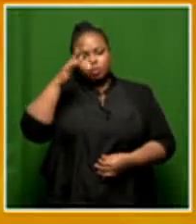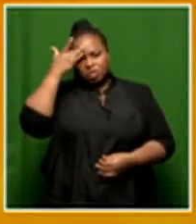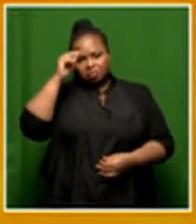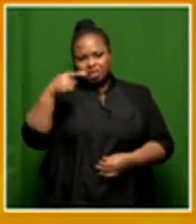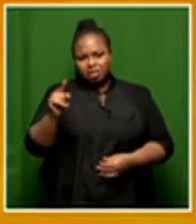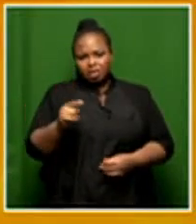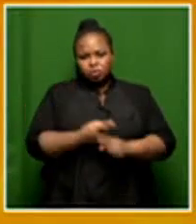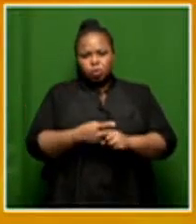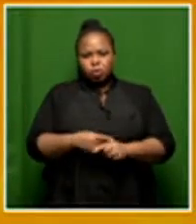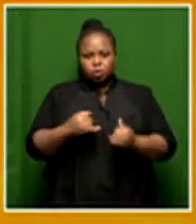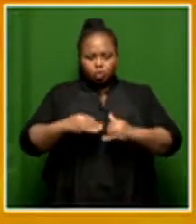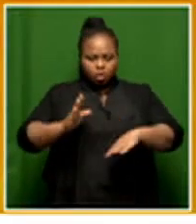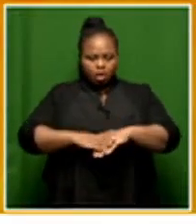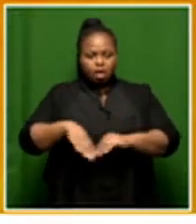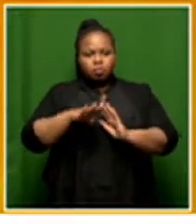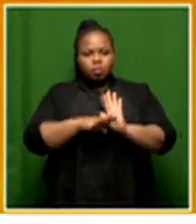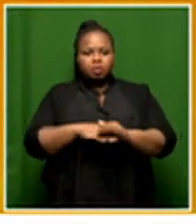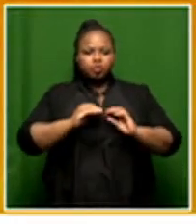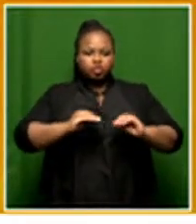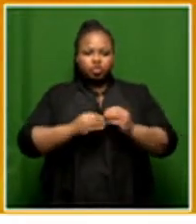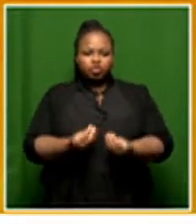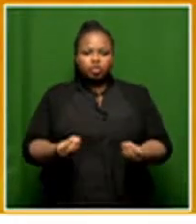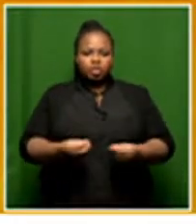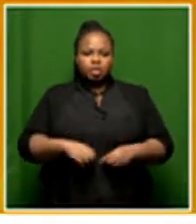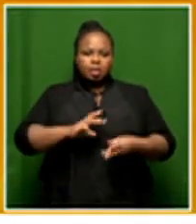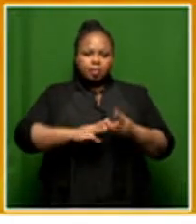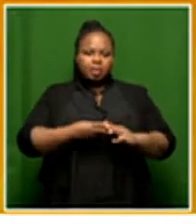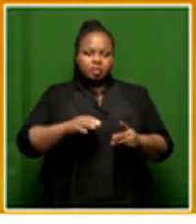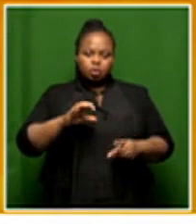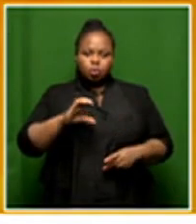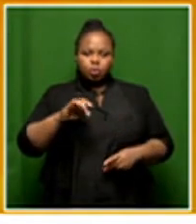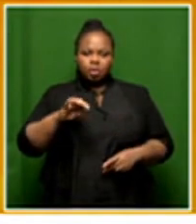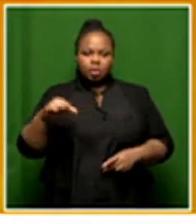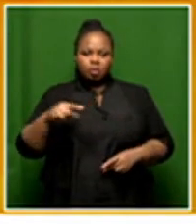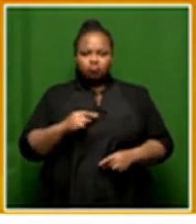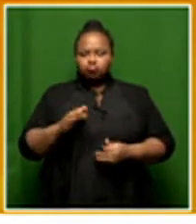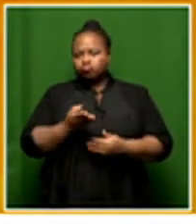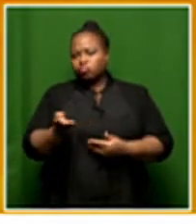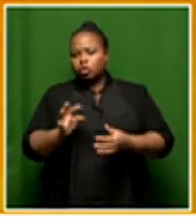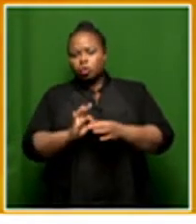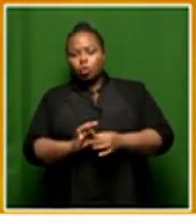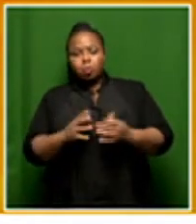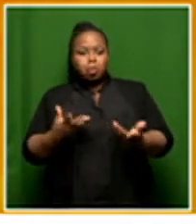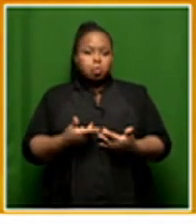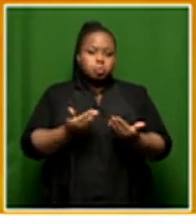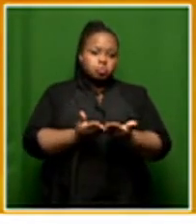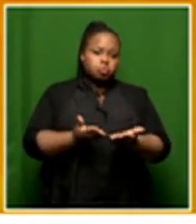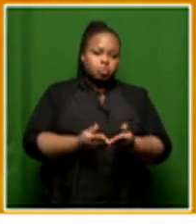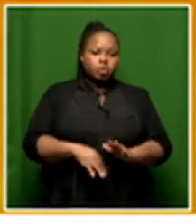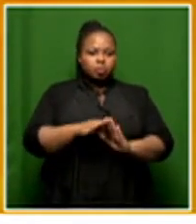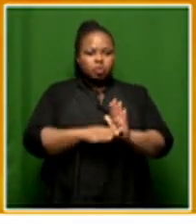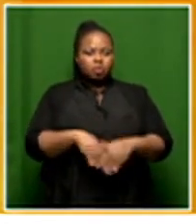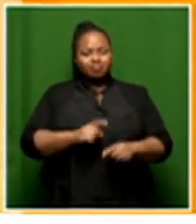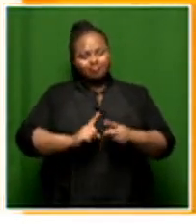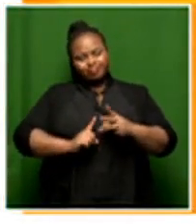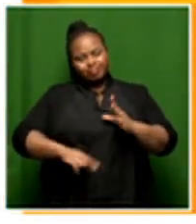Smartick is an intelligent online program that teaches children mathematics and coding from the comfort of either their home or school. The program covers